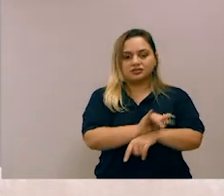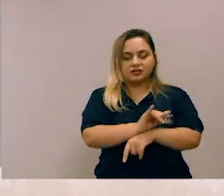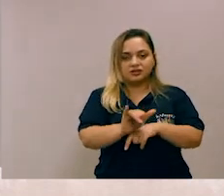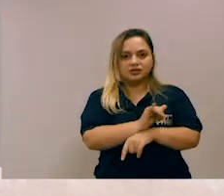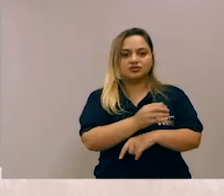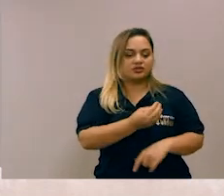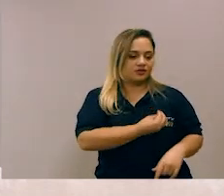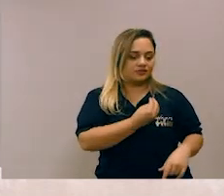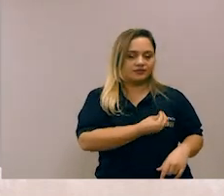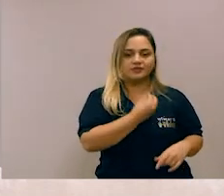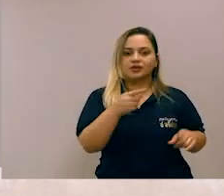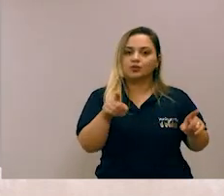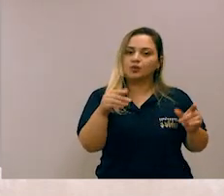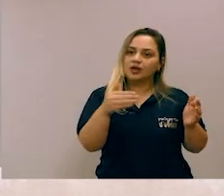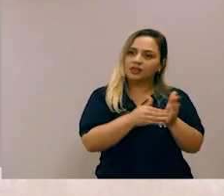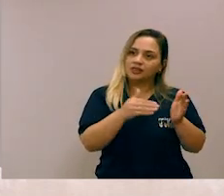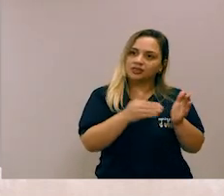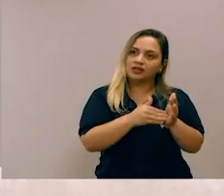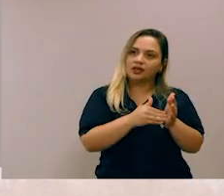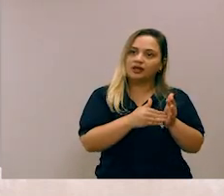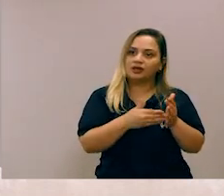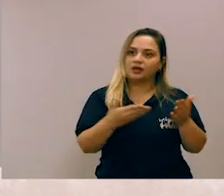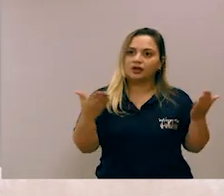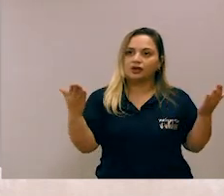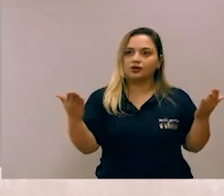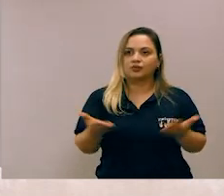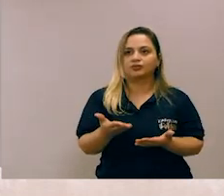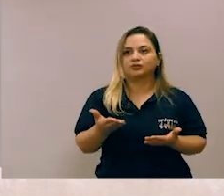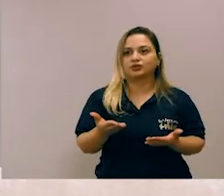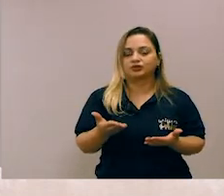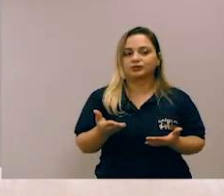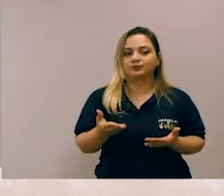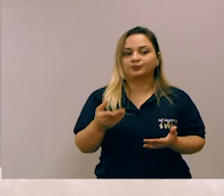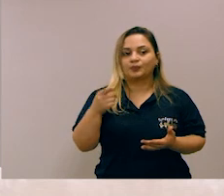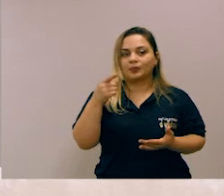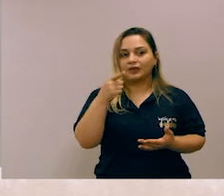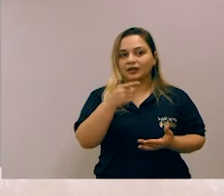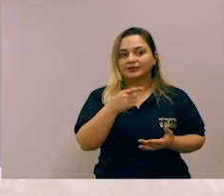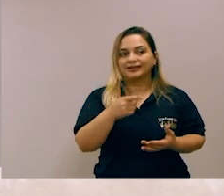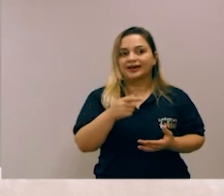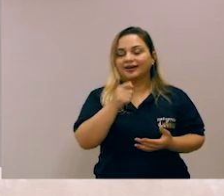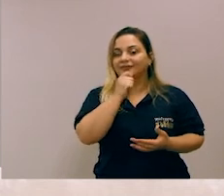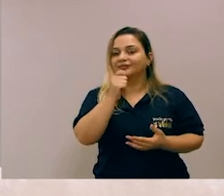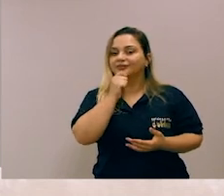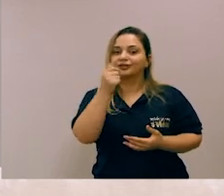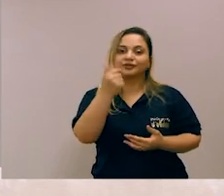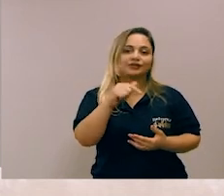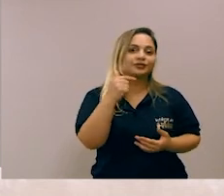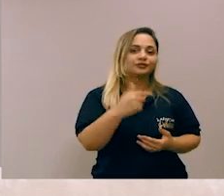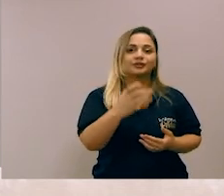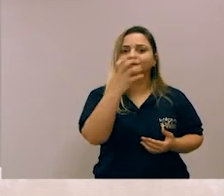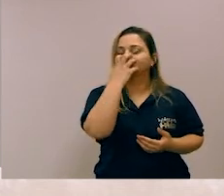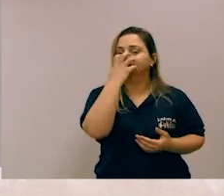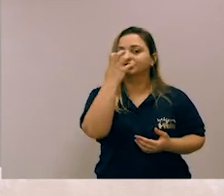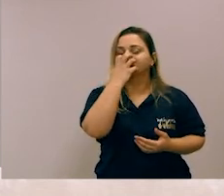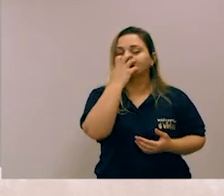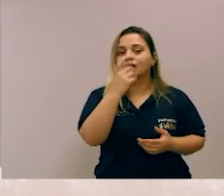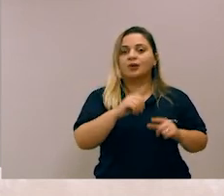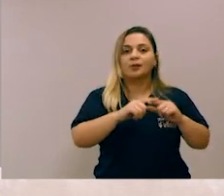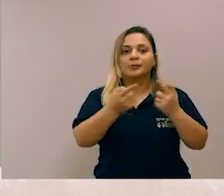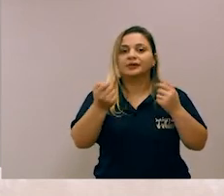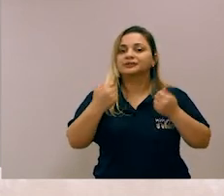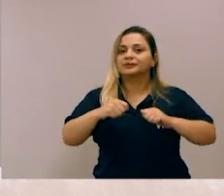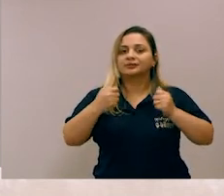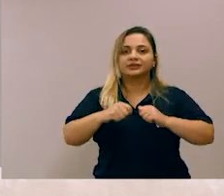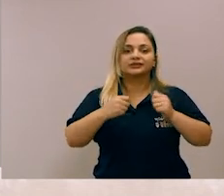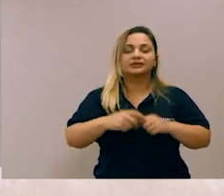the strategies. So this is the K9 team. We have a deficiency in